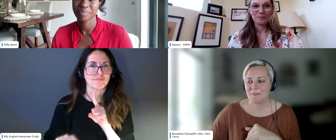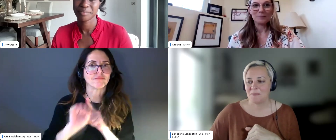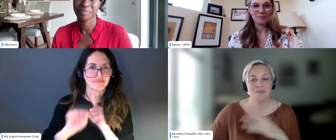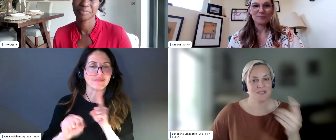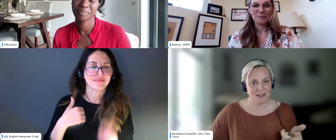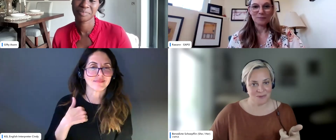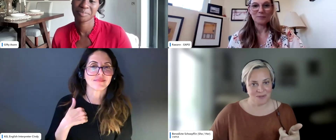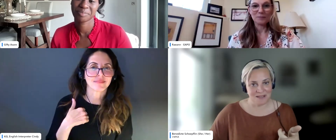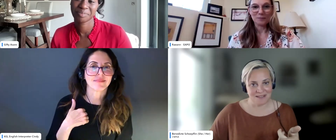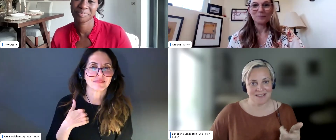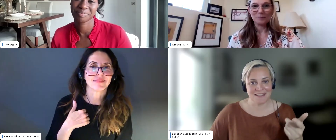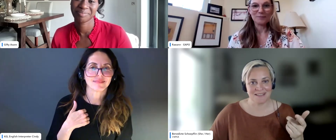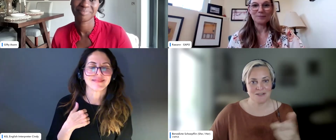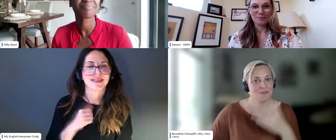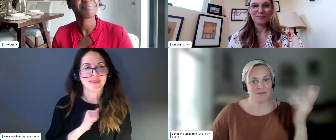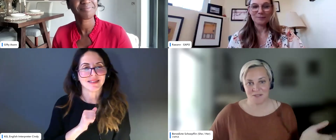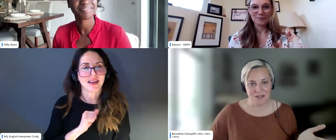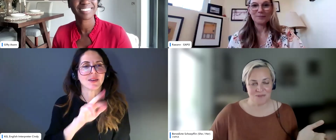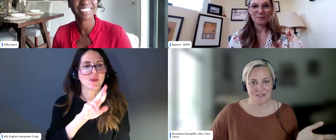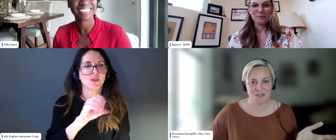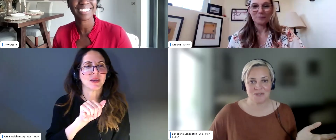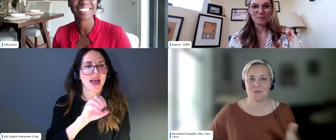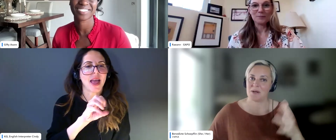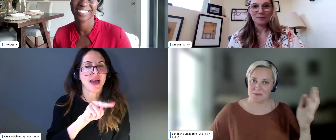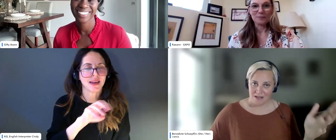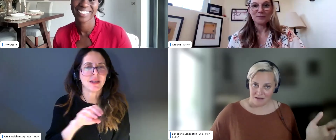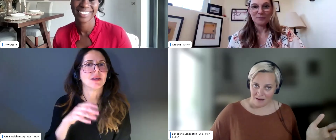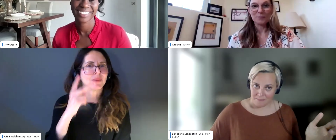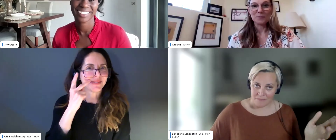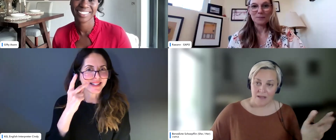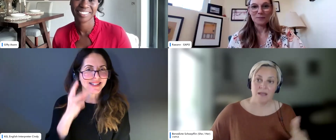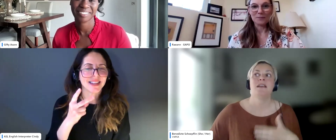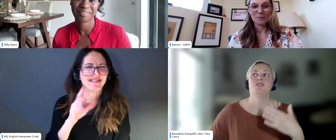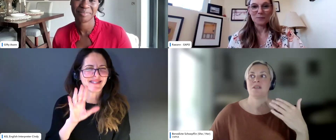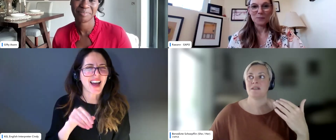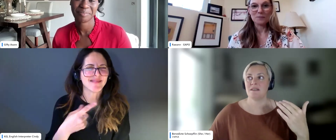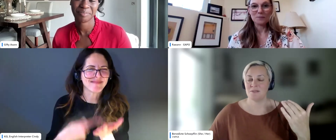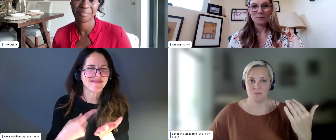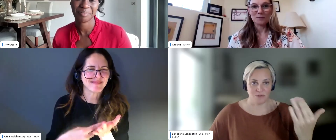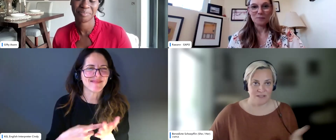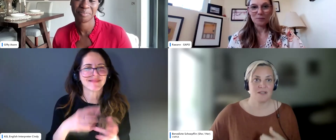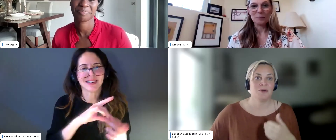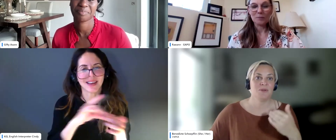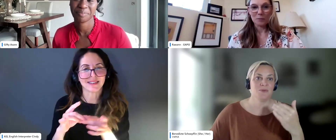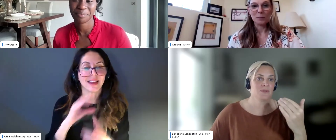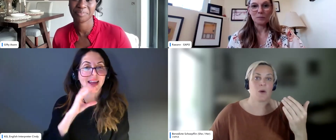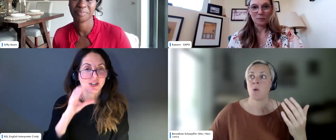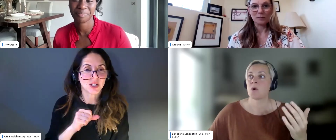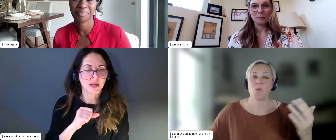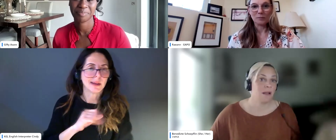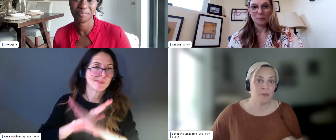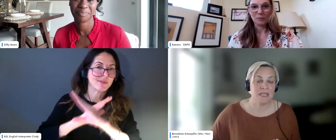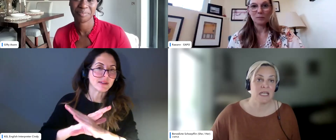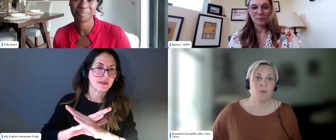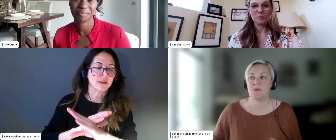we've encountered, Ryan and I, in various conversations around aging and preventing abuse